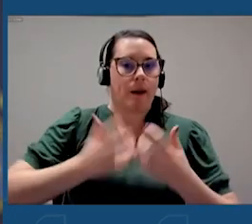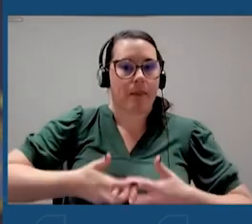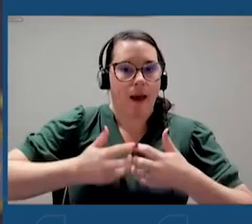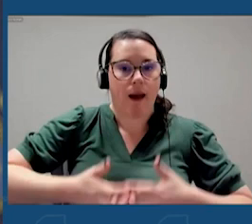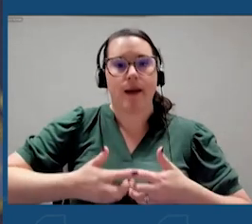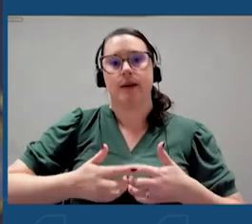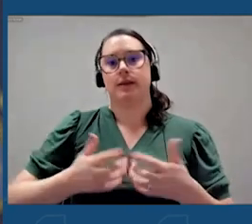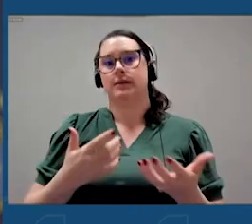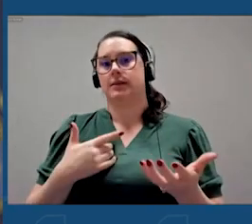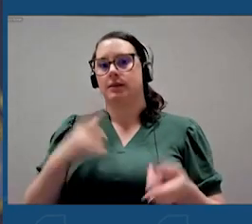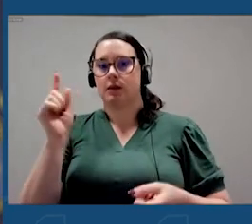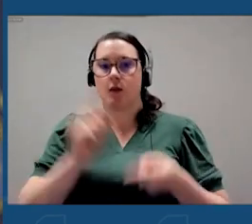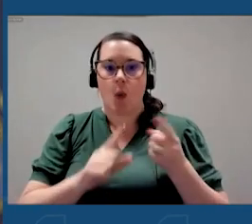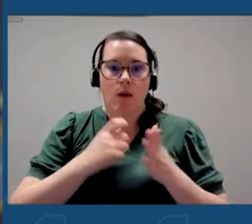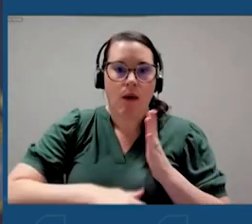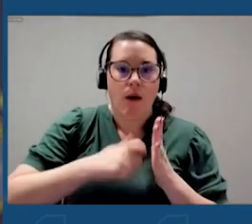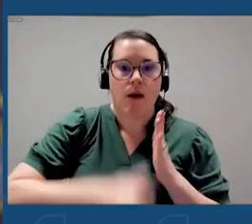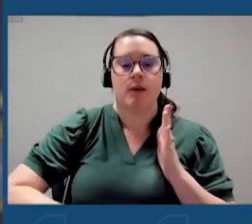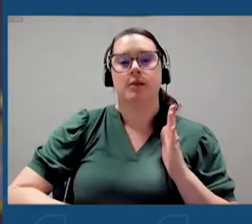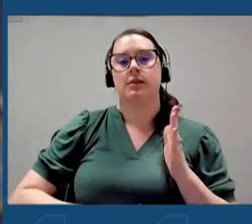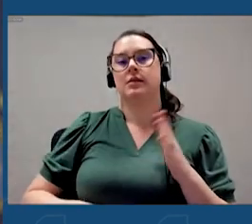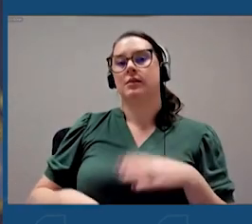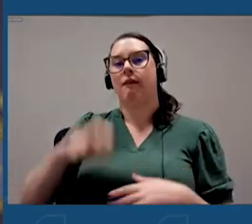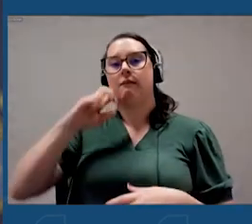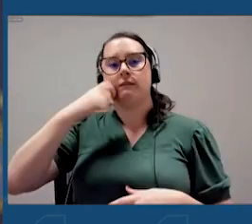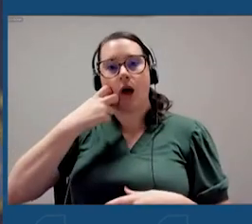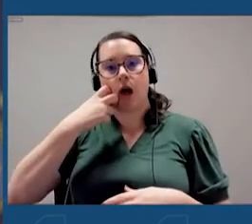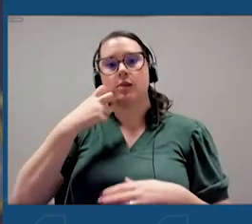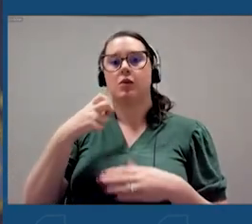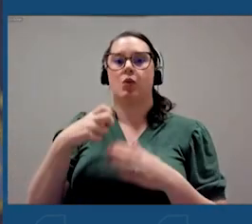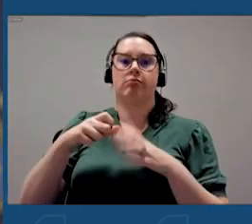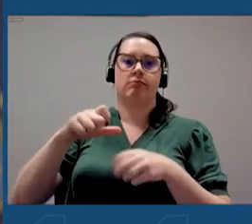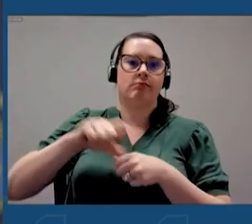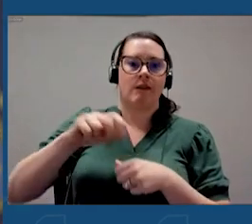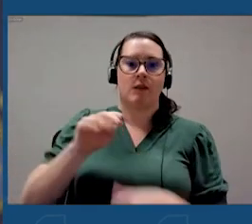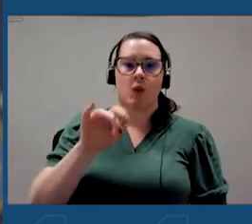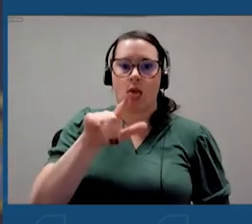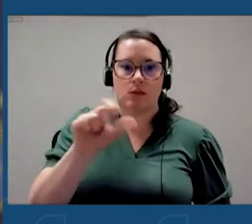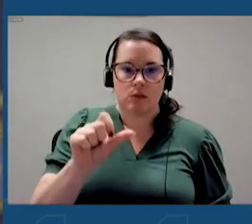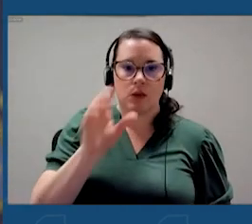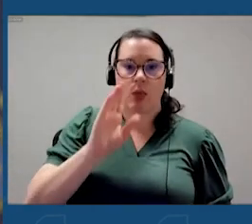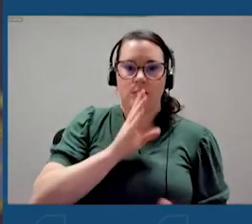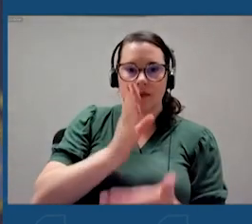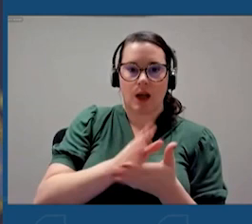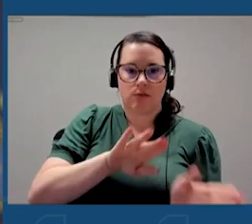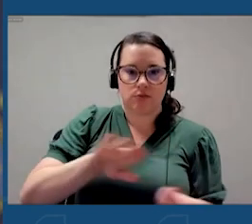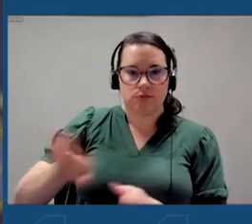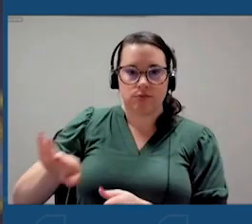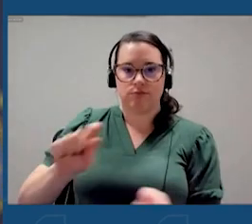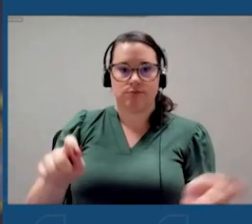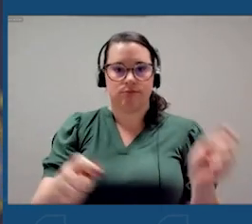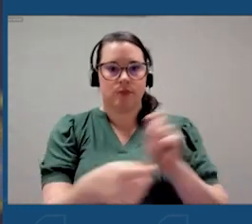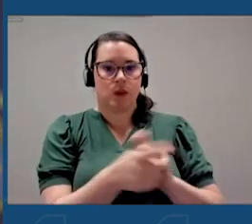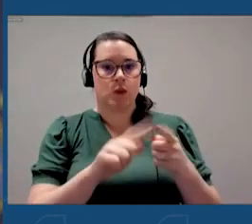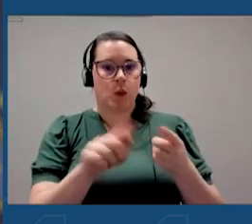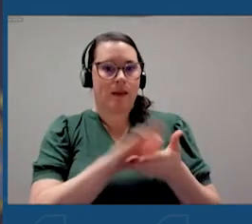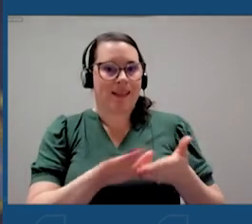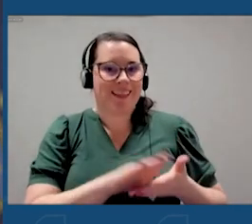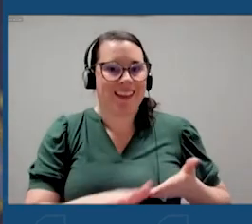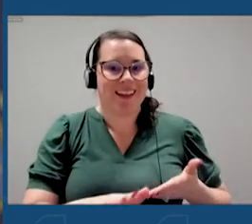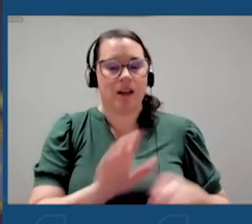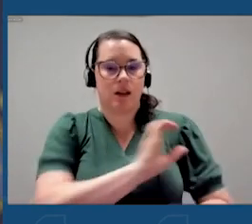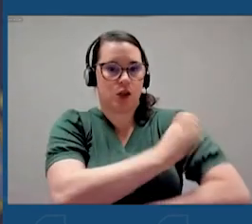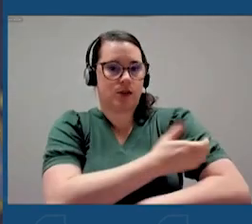fuels, which generate pollution, cause asthma in our kids, help them shift to clean energy heating systems, which are expensive